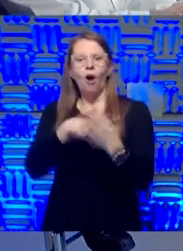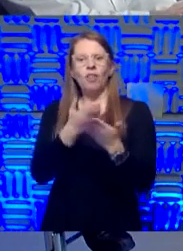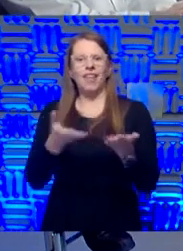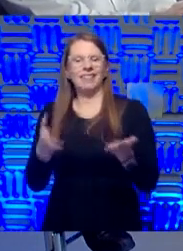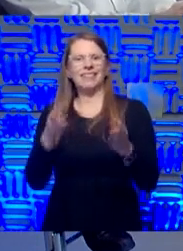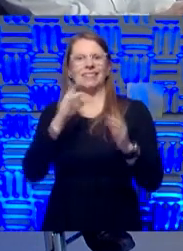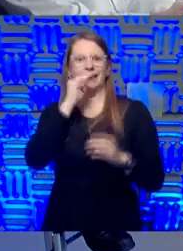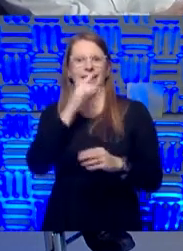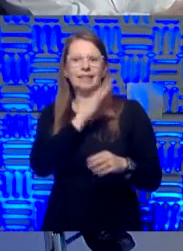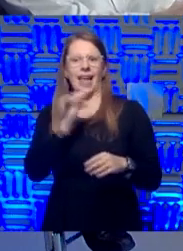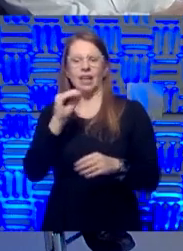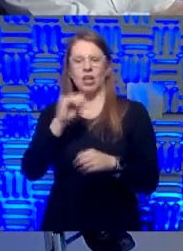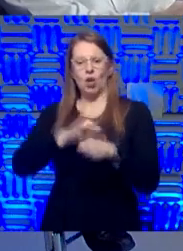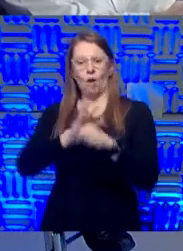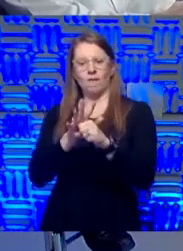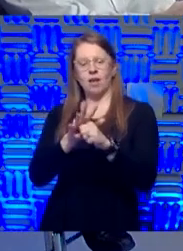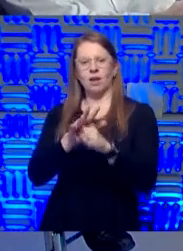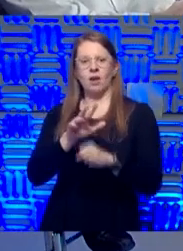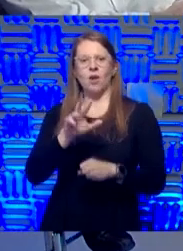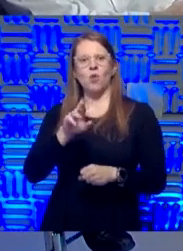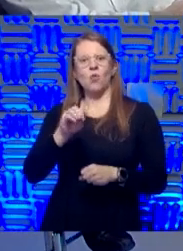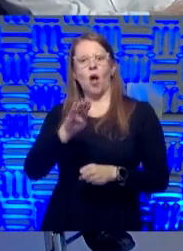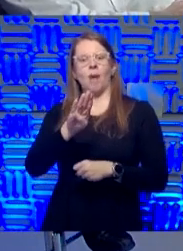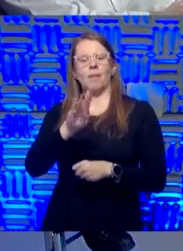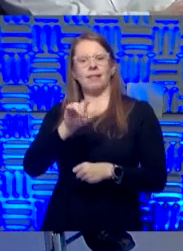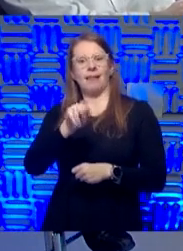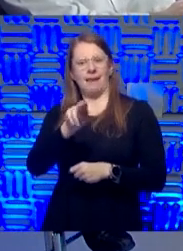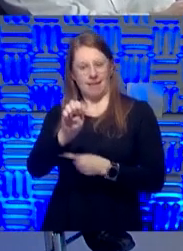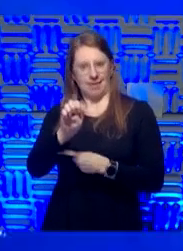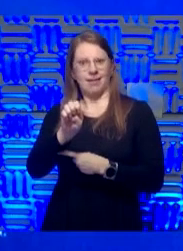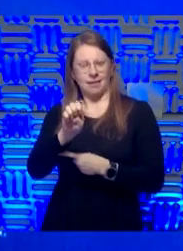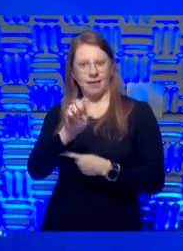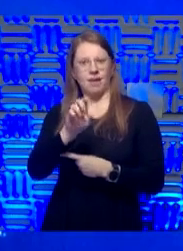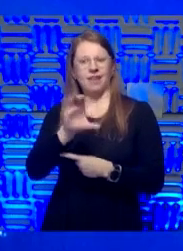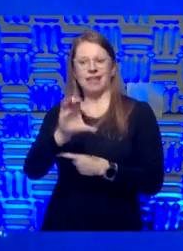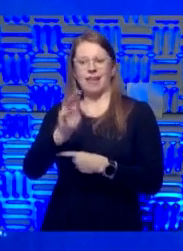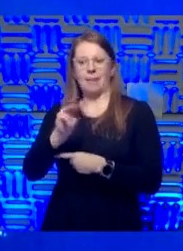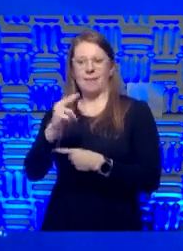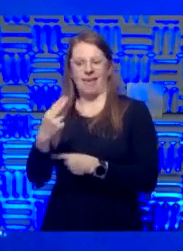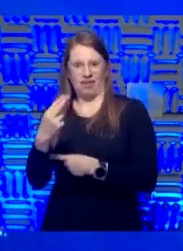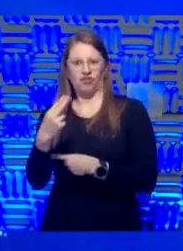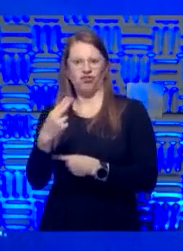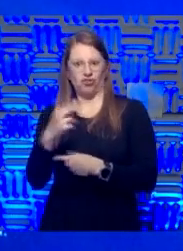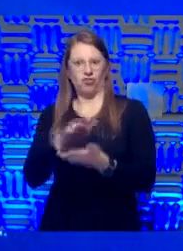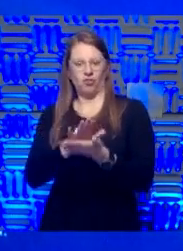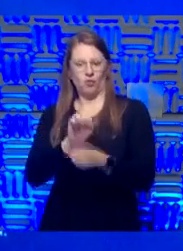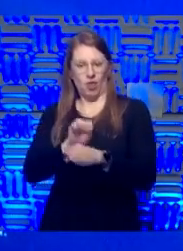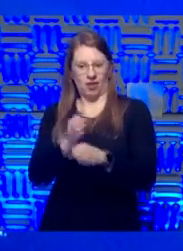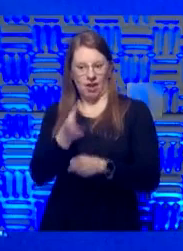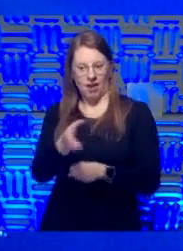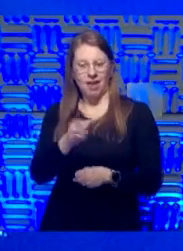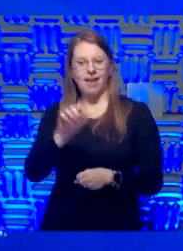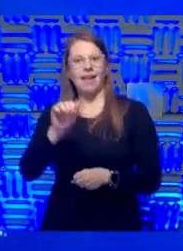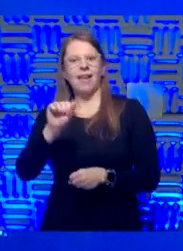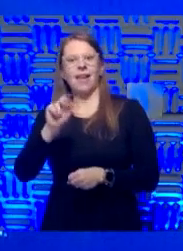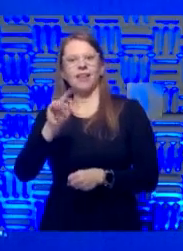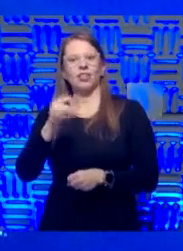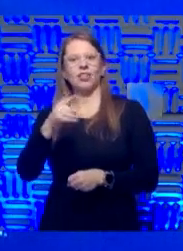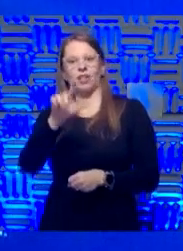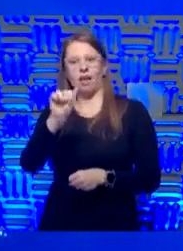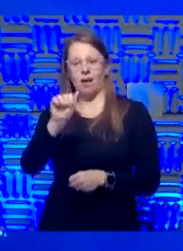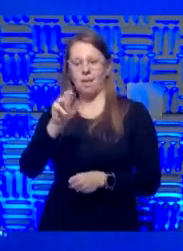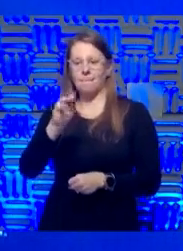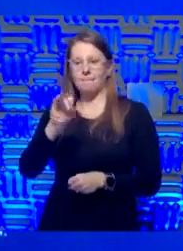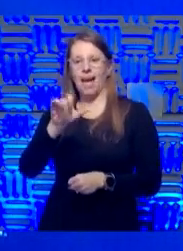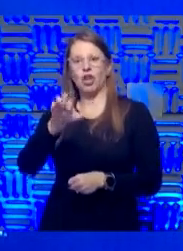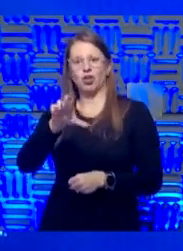be joined tomorrow by Rob Lane, the Executive Vice President, Physician-in-Chief at Children's Mercy, and Angela Myers, an infectious disease physician at Children's Mercy, as